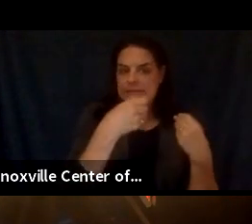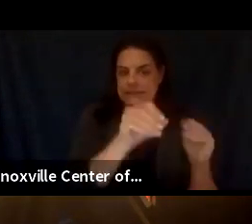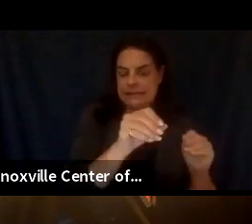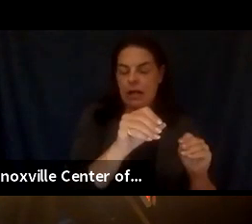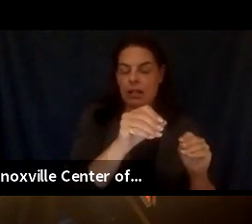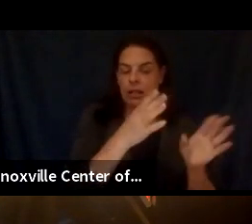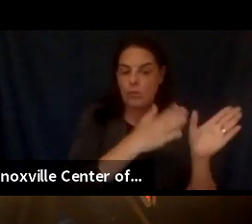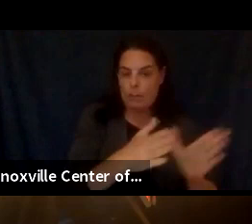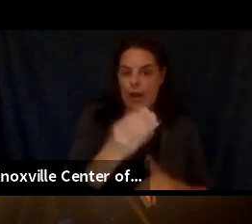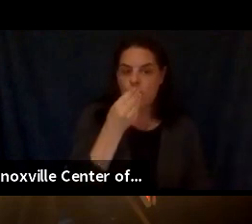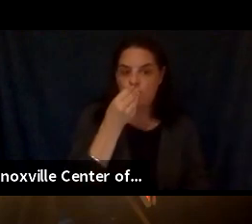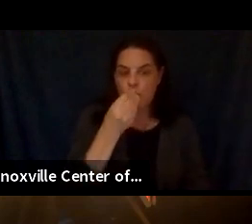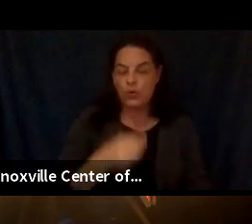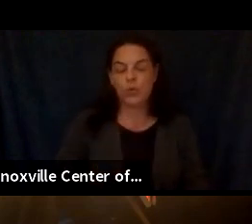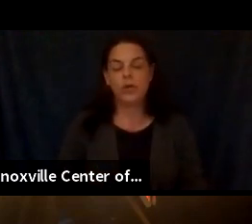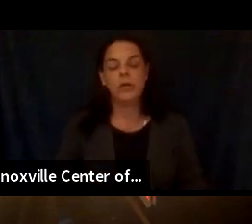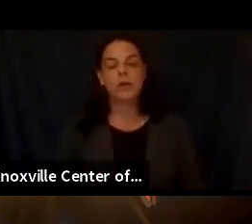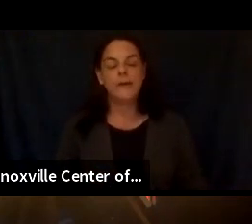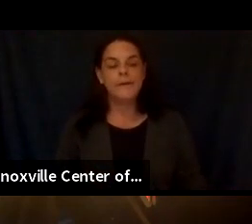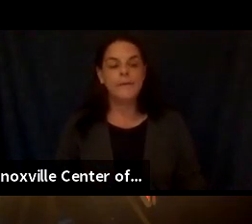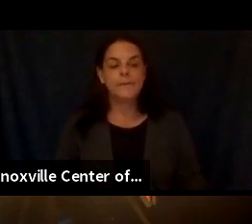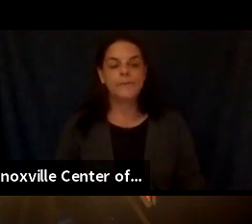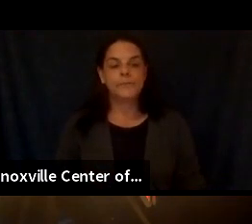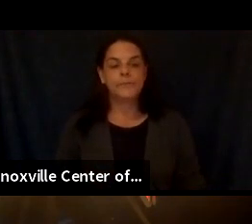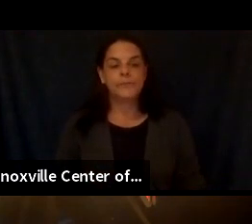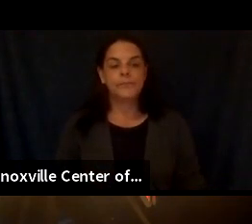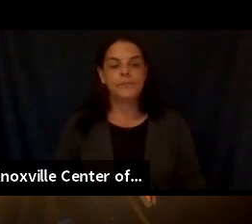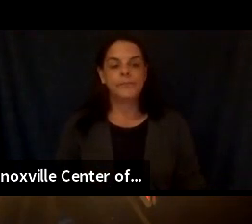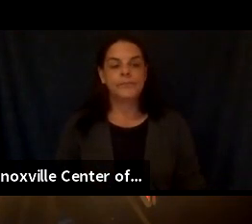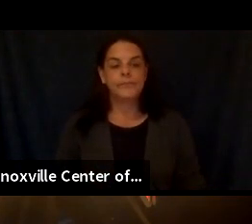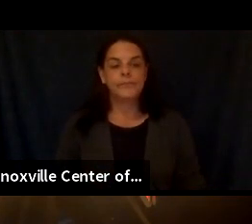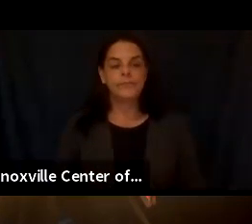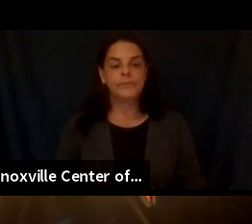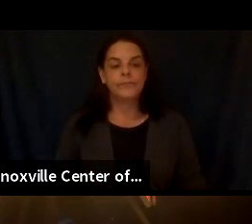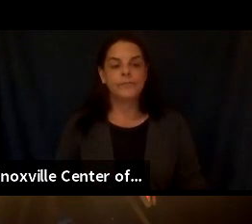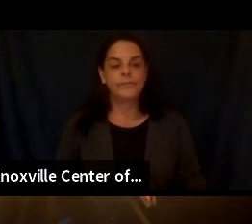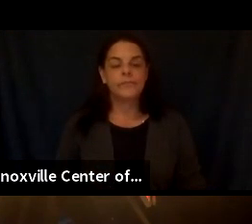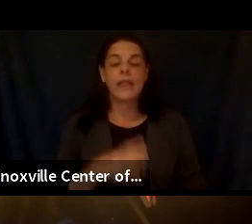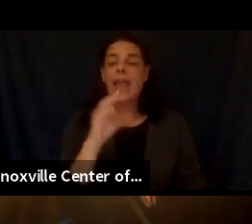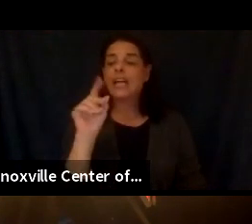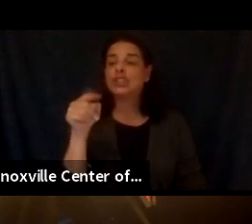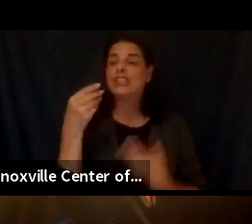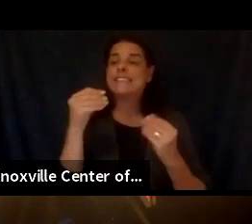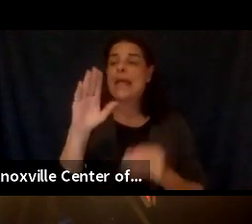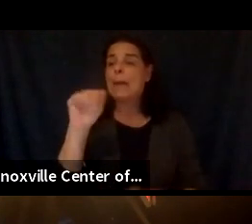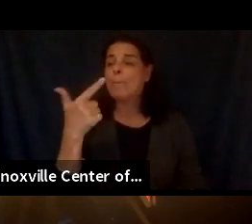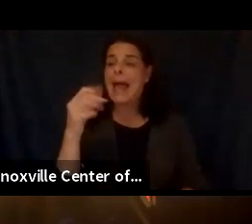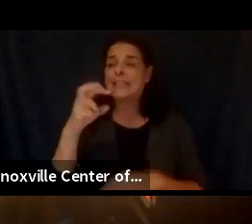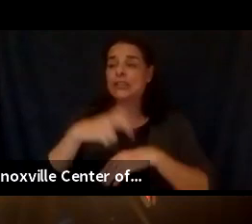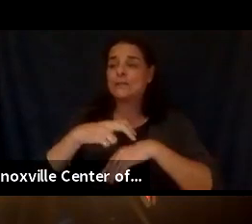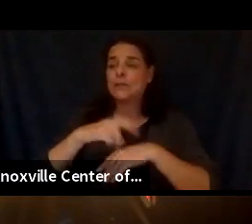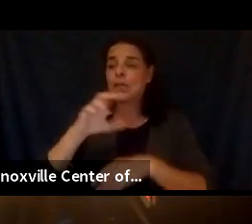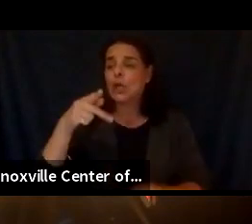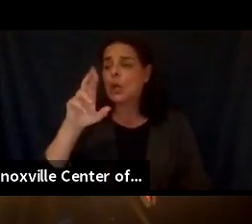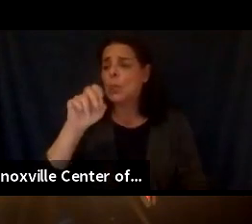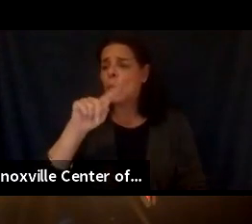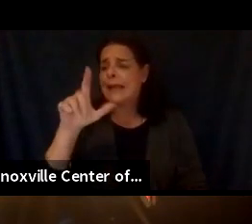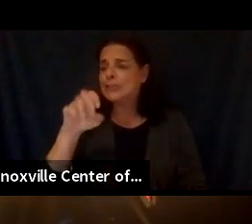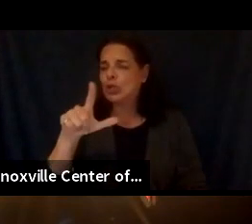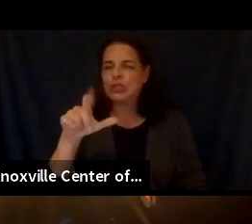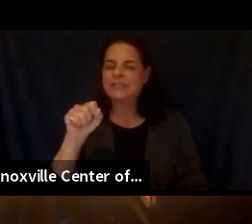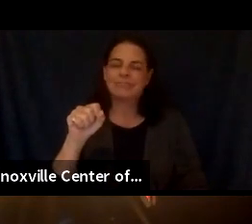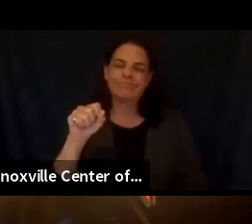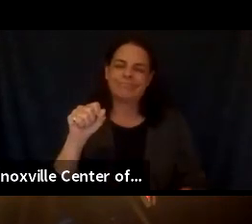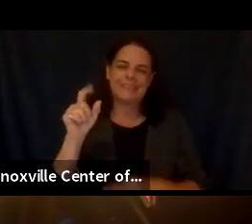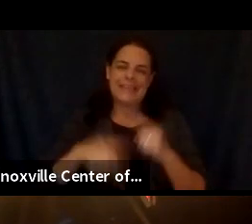there, but and you certainly can't do it by selling bags of pretzels. So there's some thought did go into